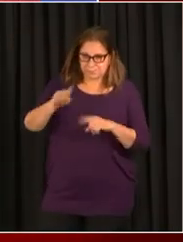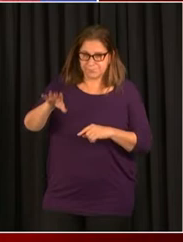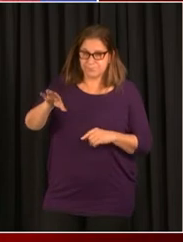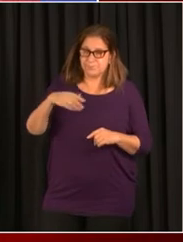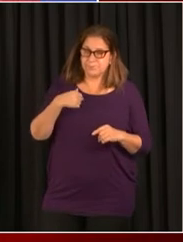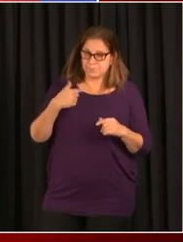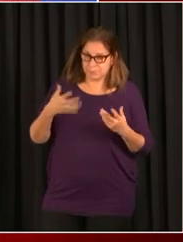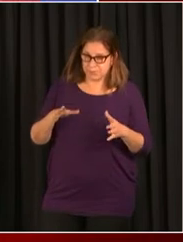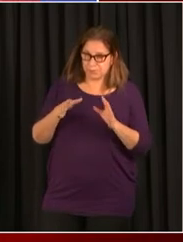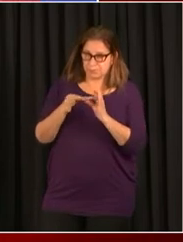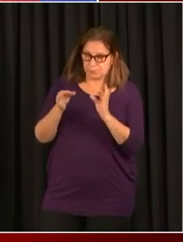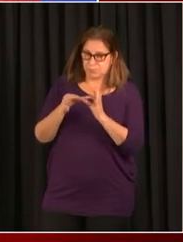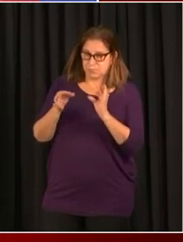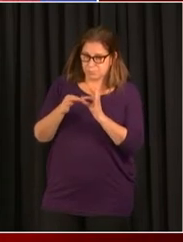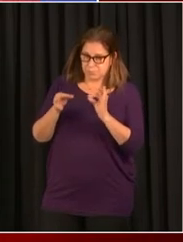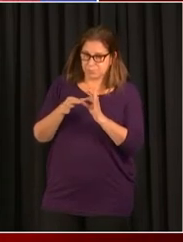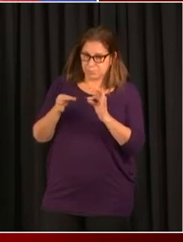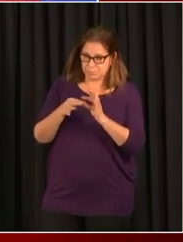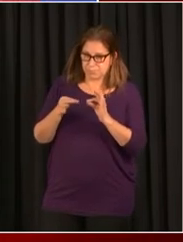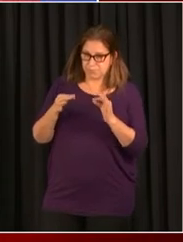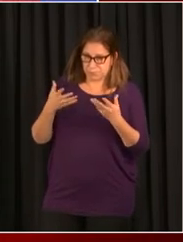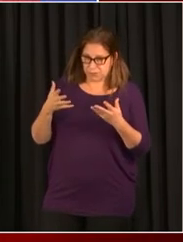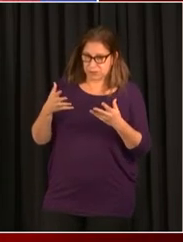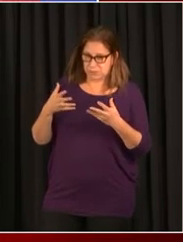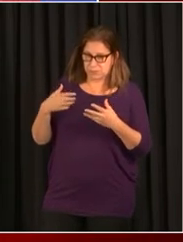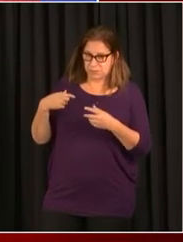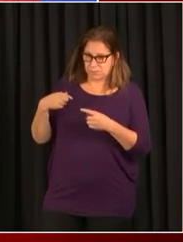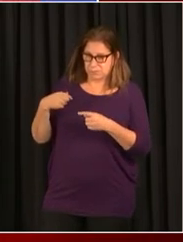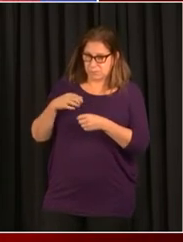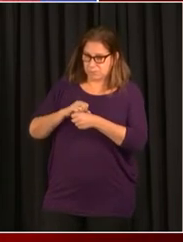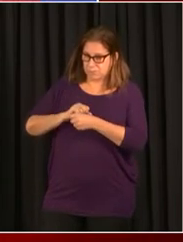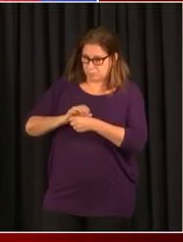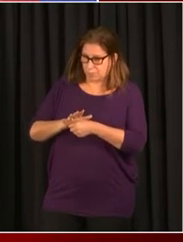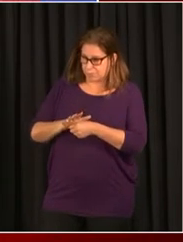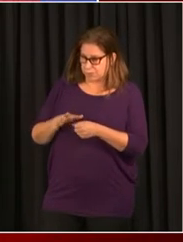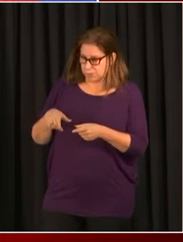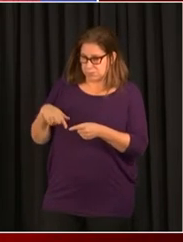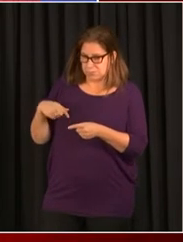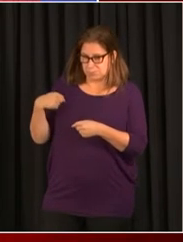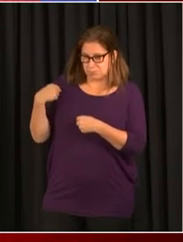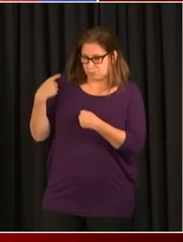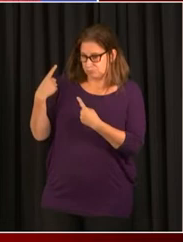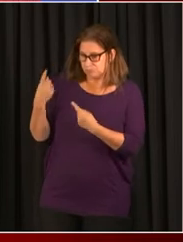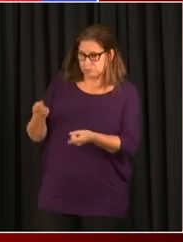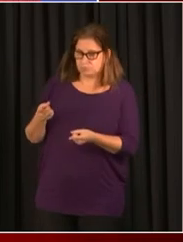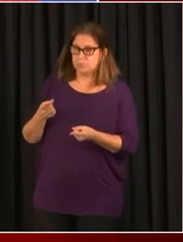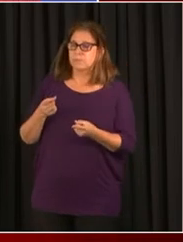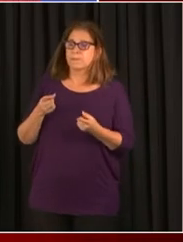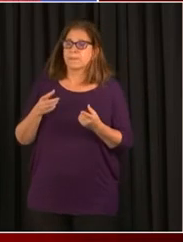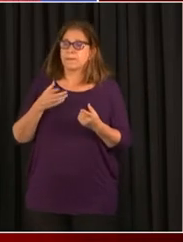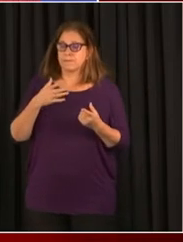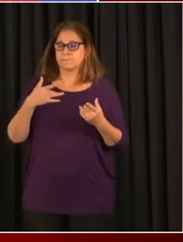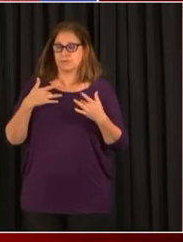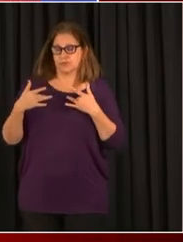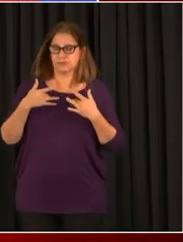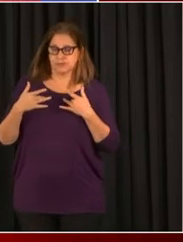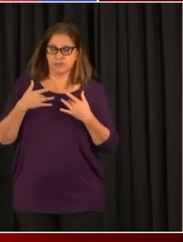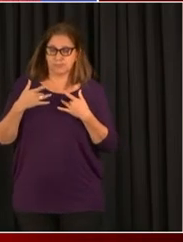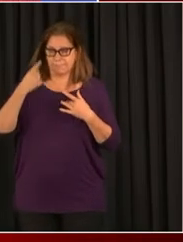remarks throughout this pandemic that small gatherings concern me, because I think specifically people